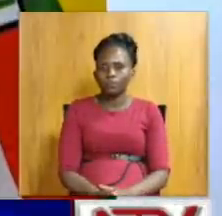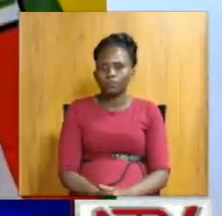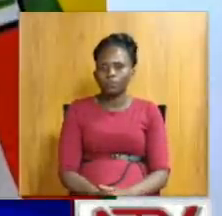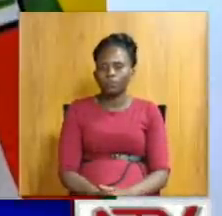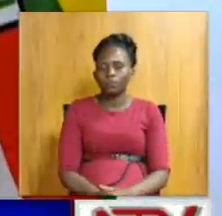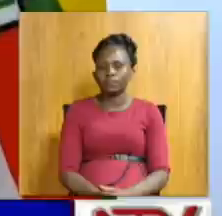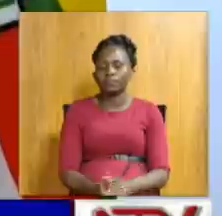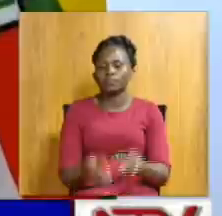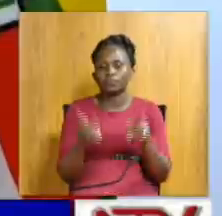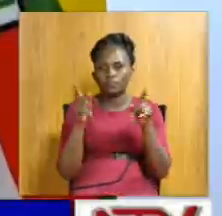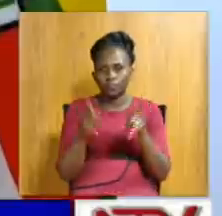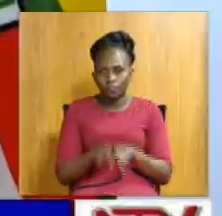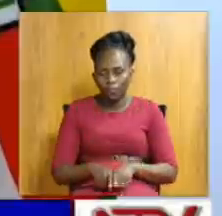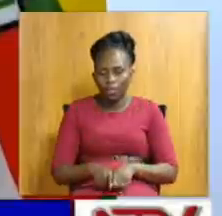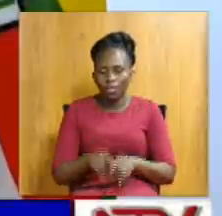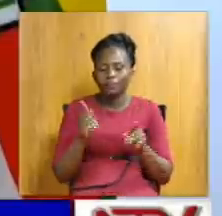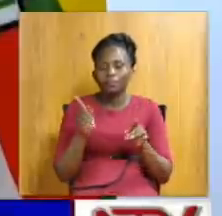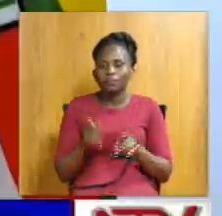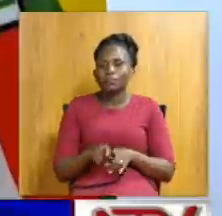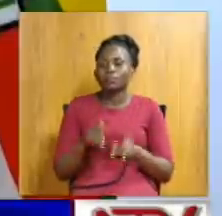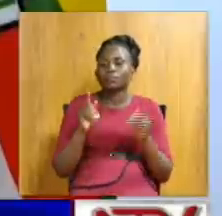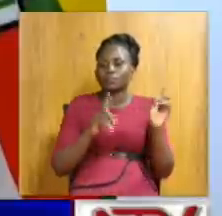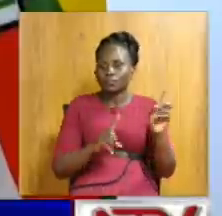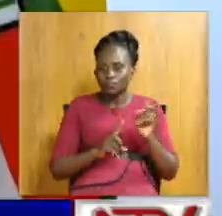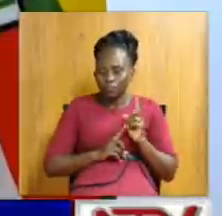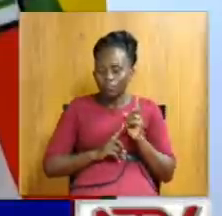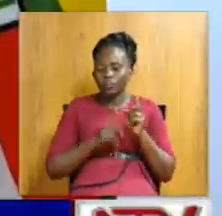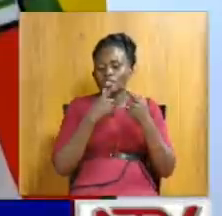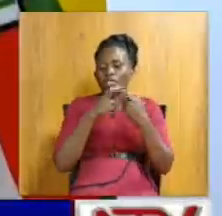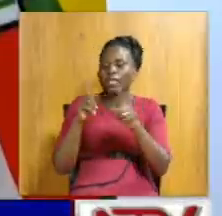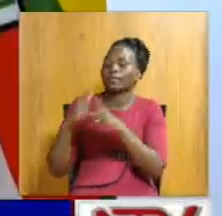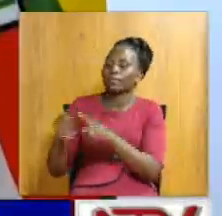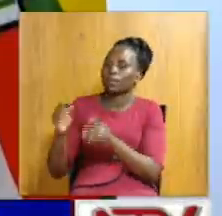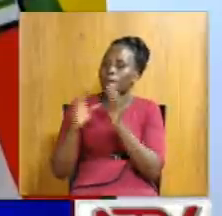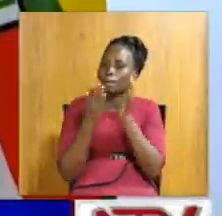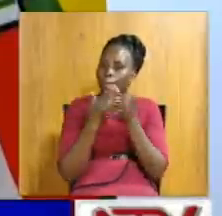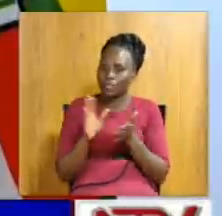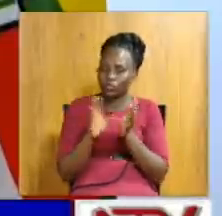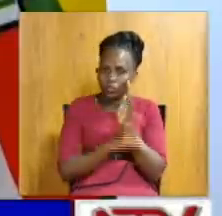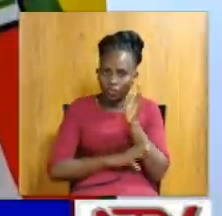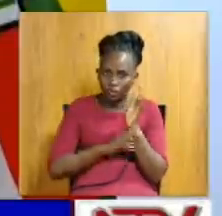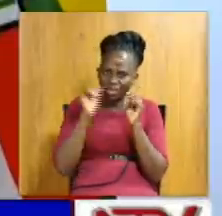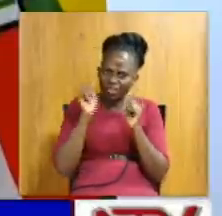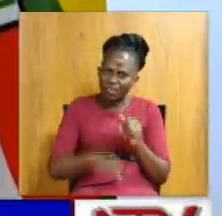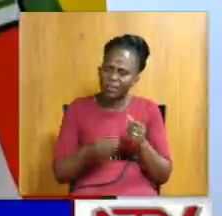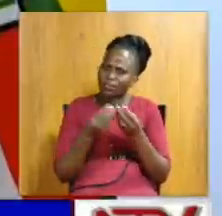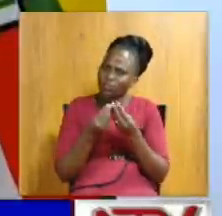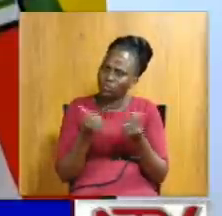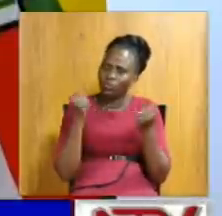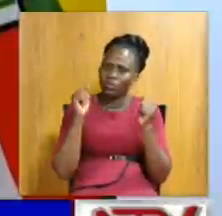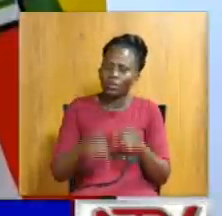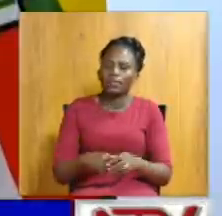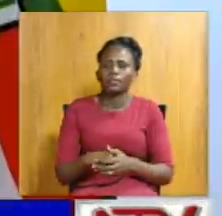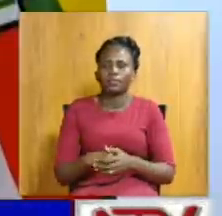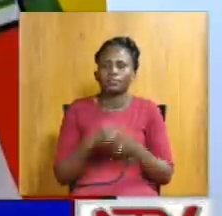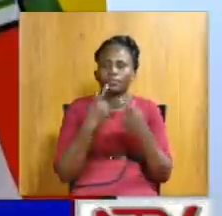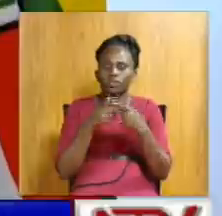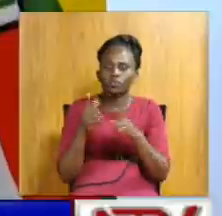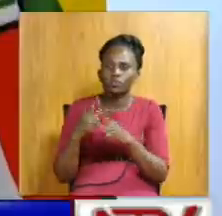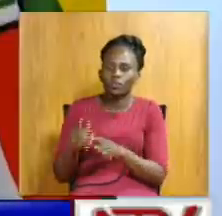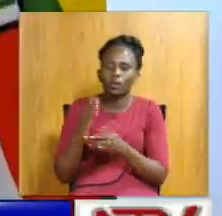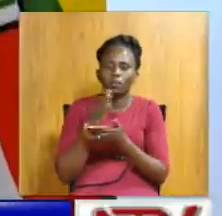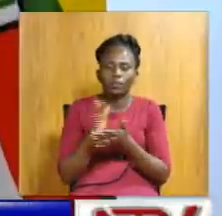Similarly, the numerous security problems in other parts of Africa can be resolved by the different chapters of the African